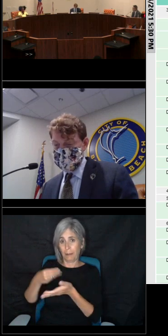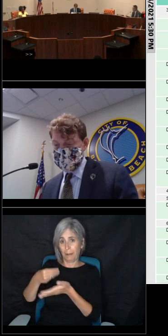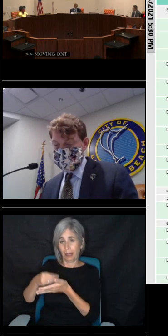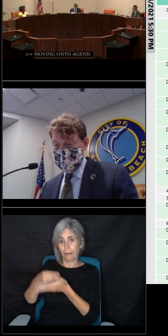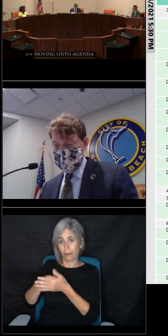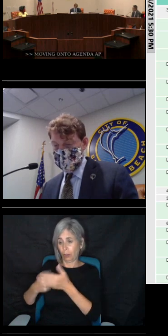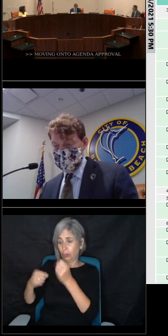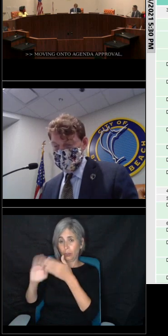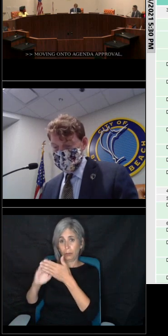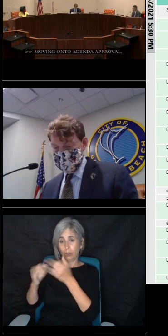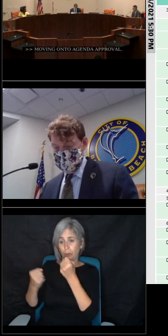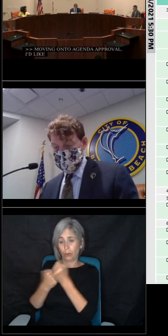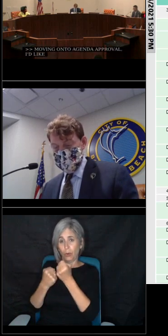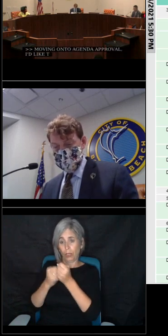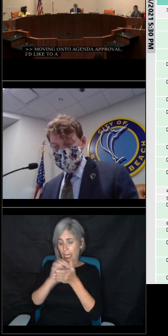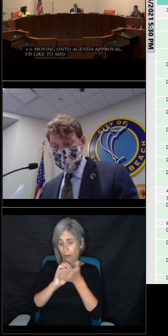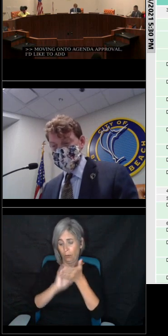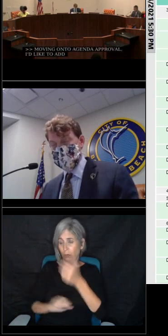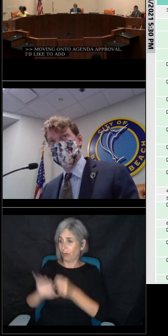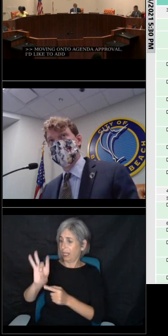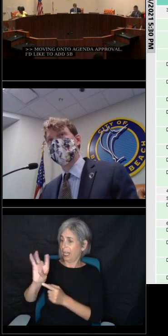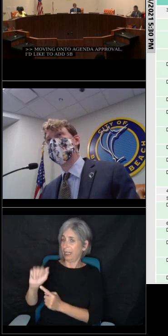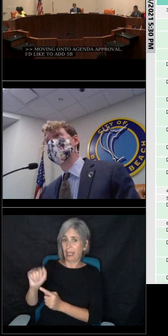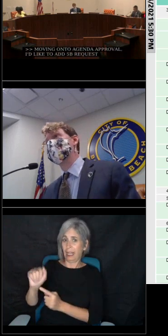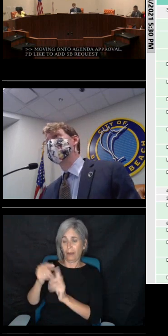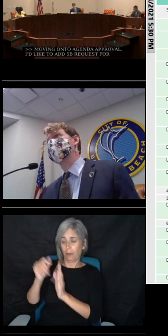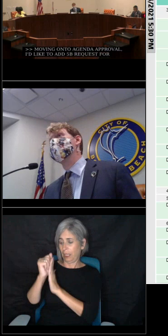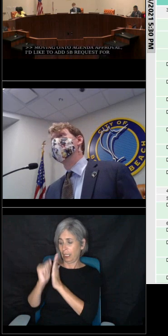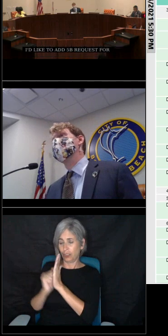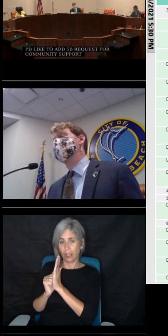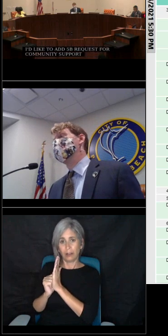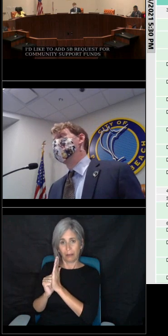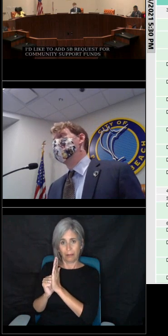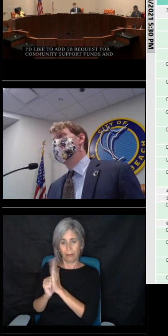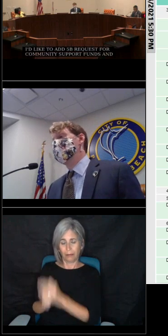and to remove 8A from the agenda.